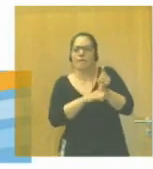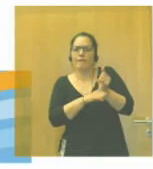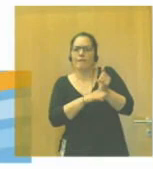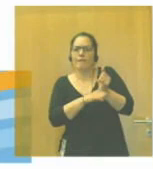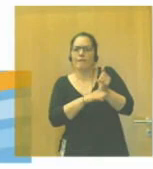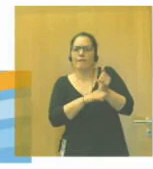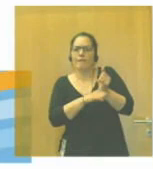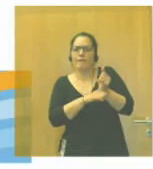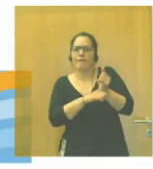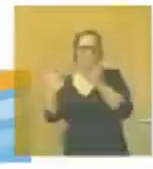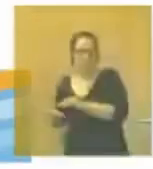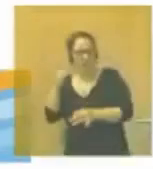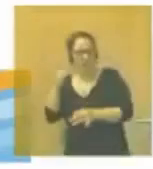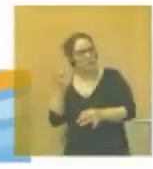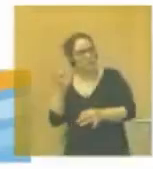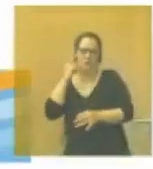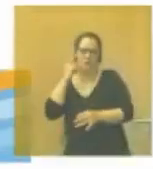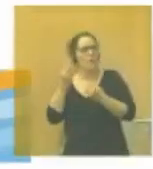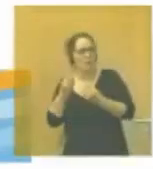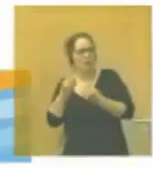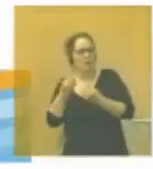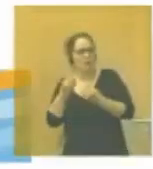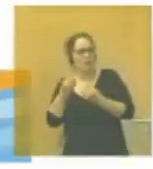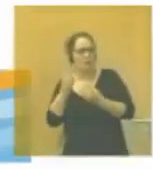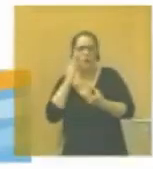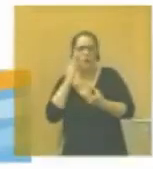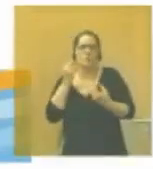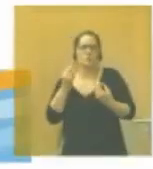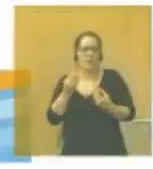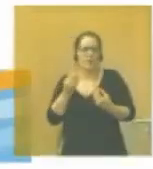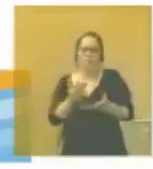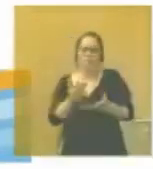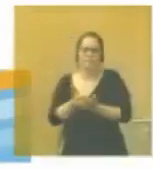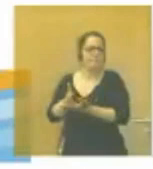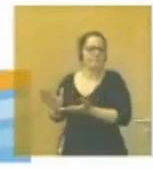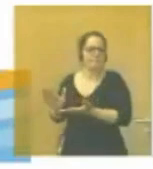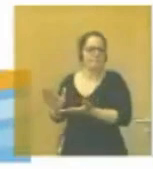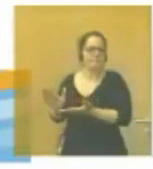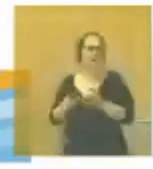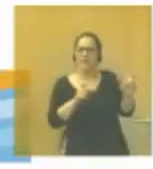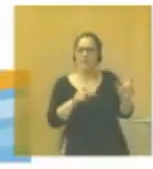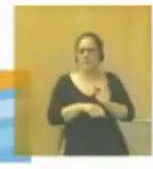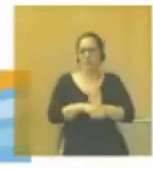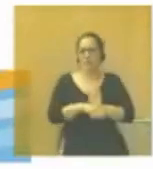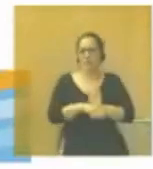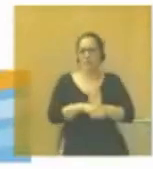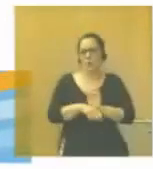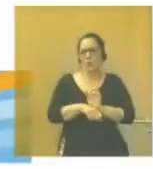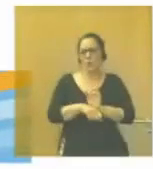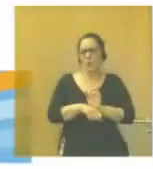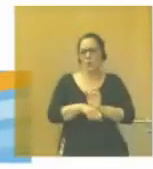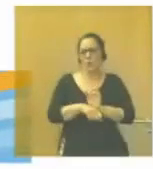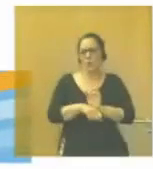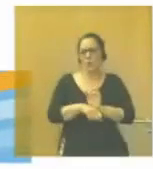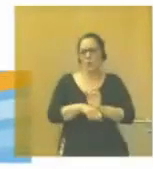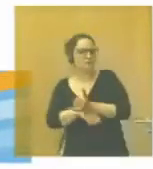haven't missed somebody? What are our practices around care? What happens if somebody misses an appointment and we call